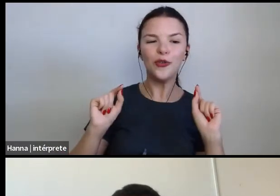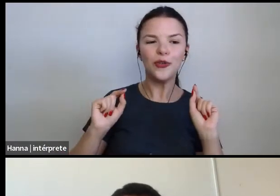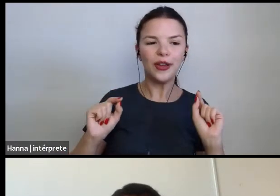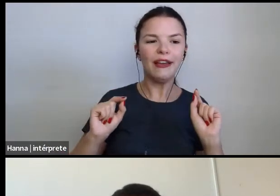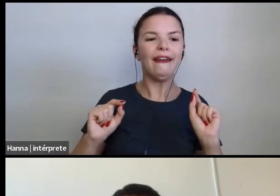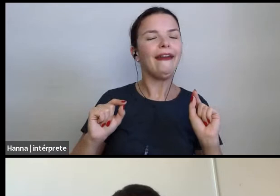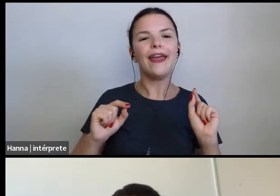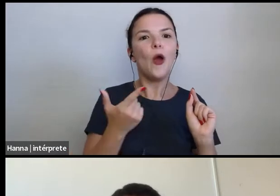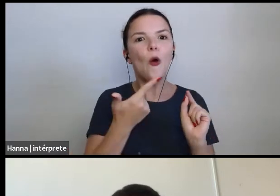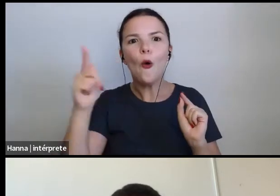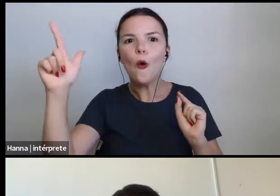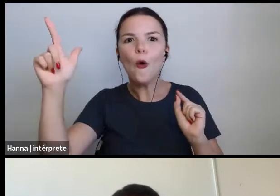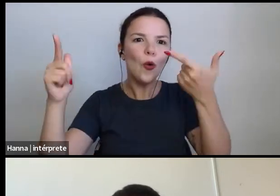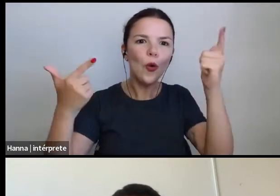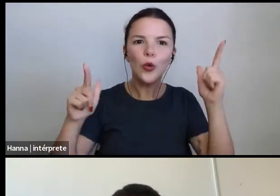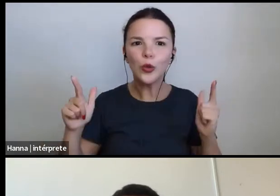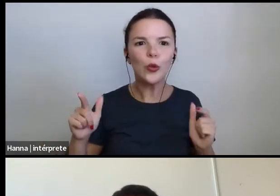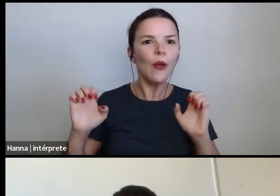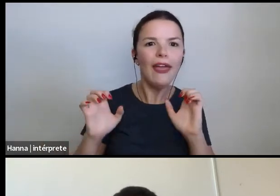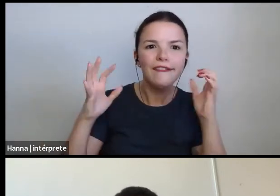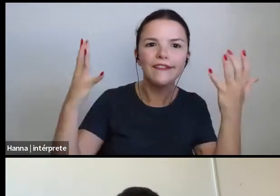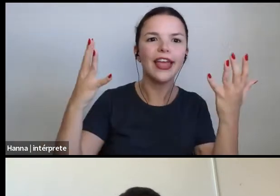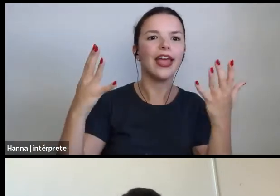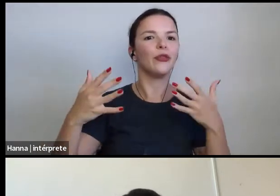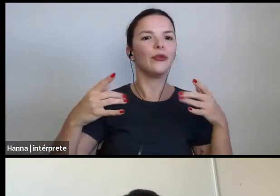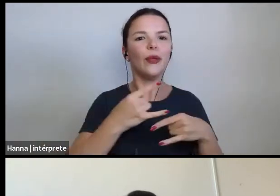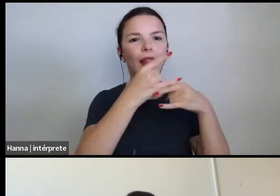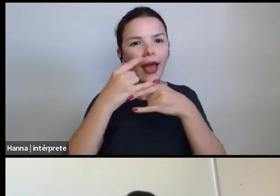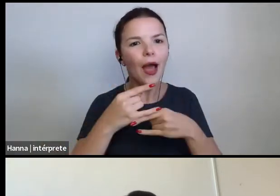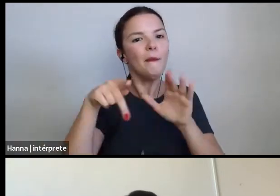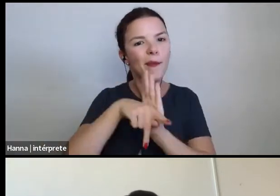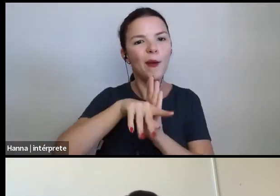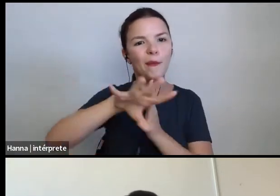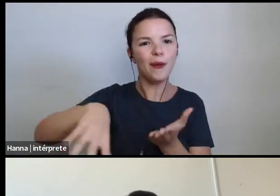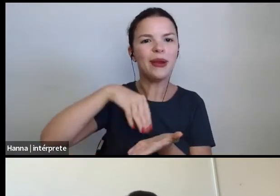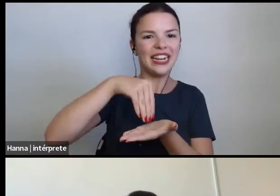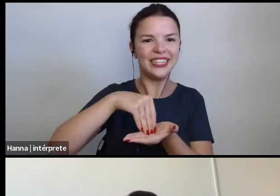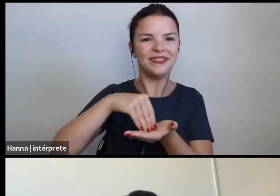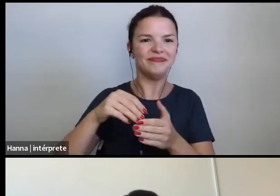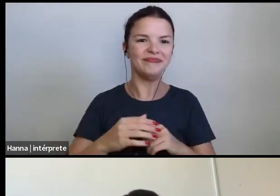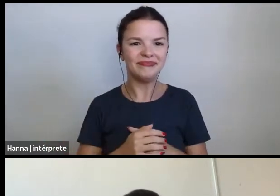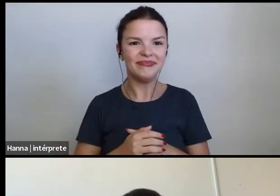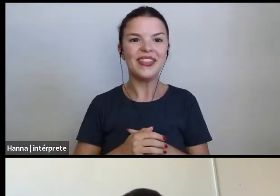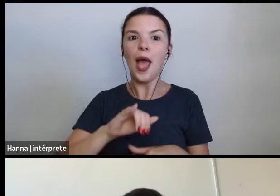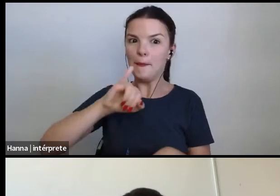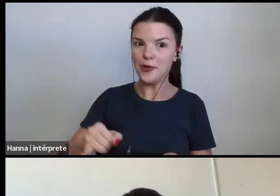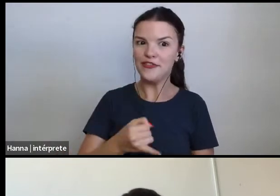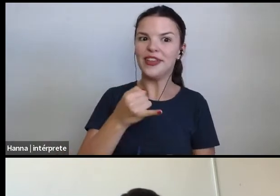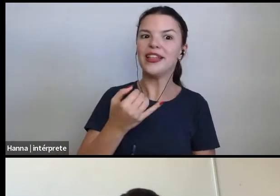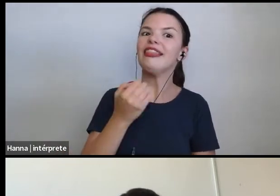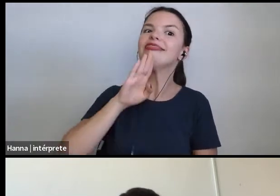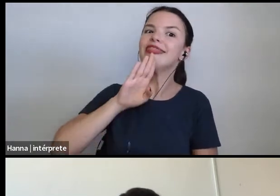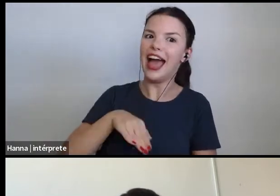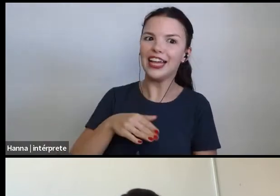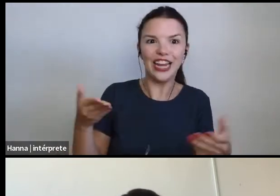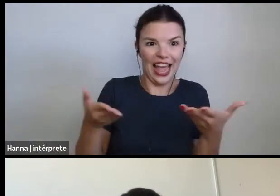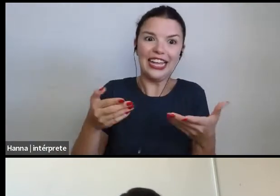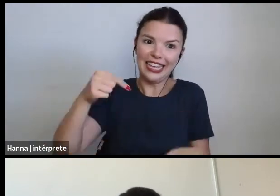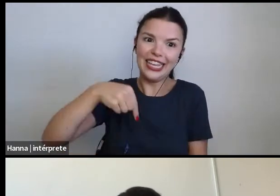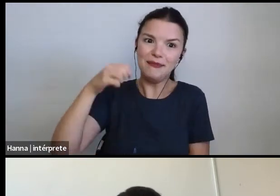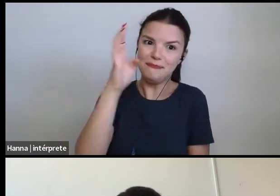during other Abralin's initiatives. Have a nice afternoon here in Brazil, a